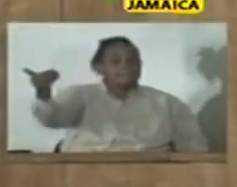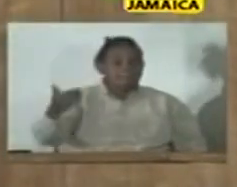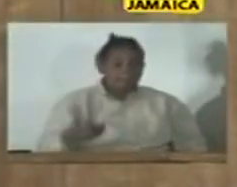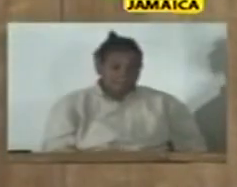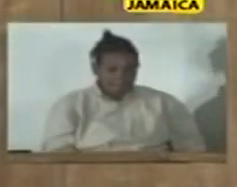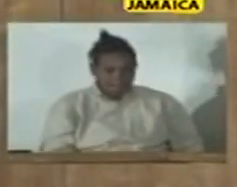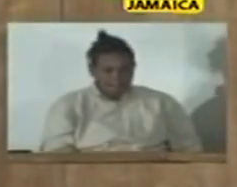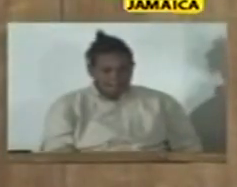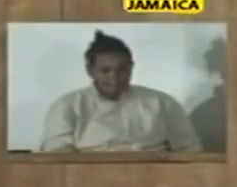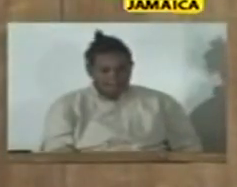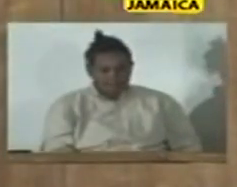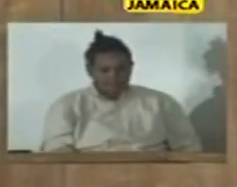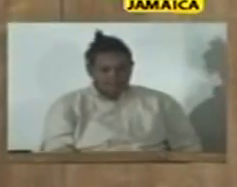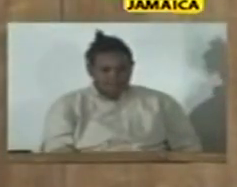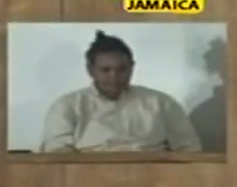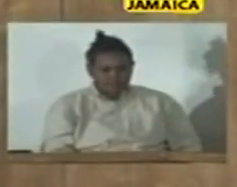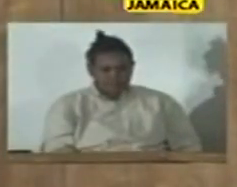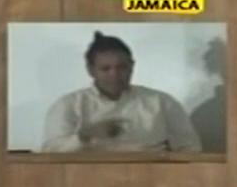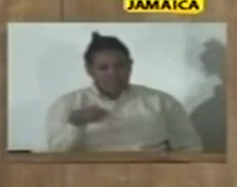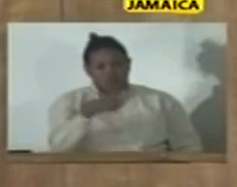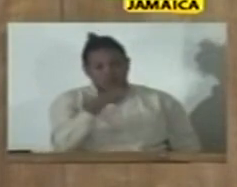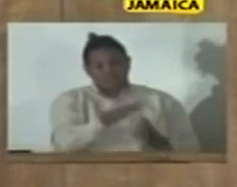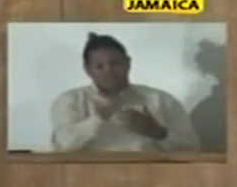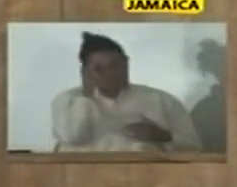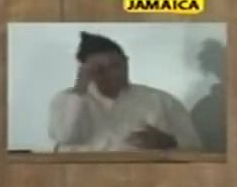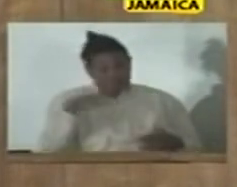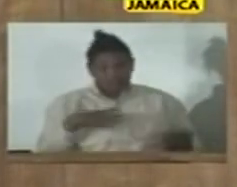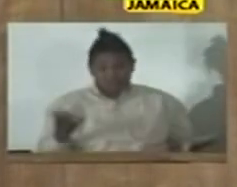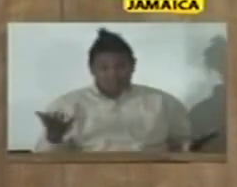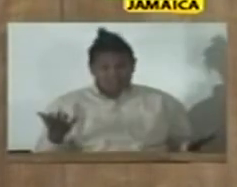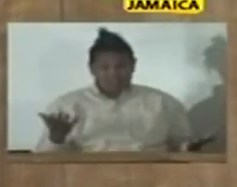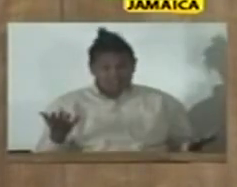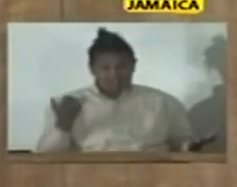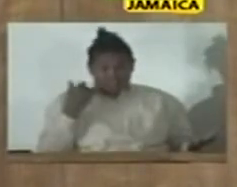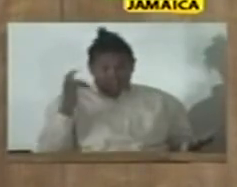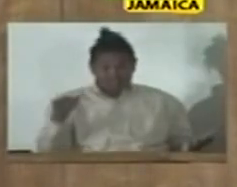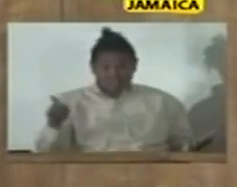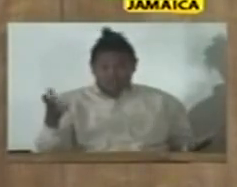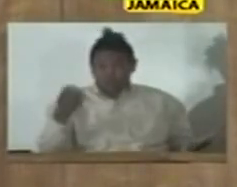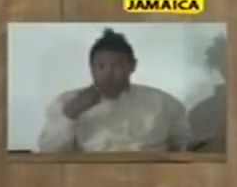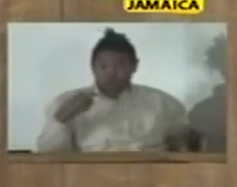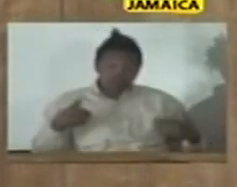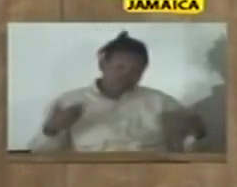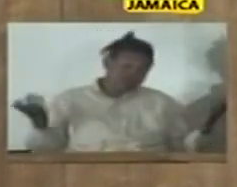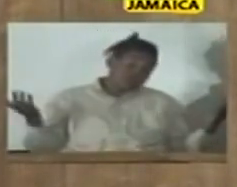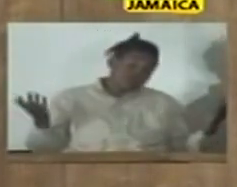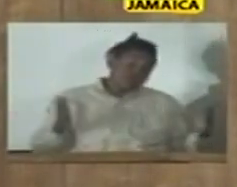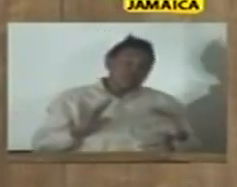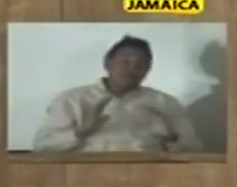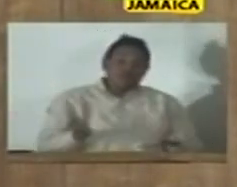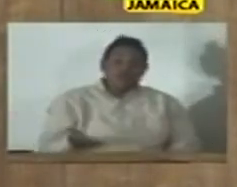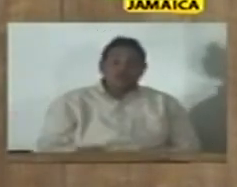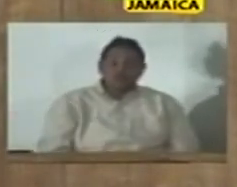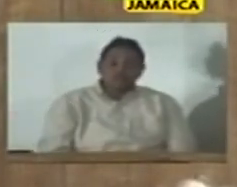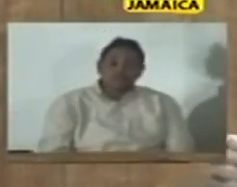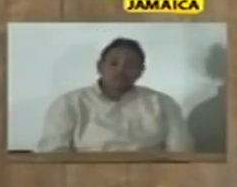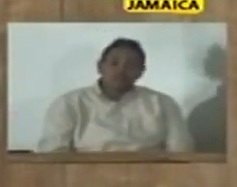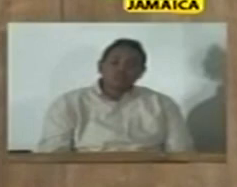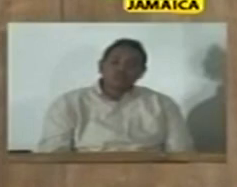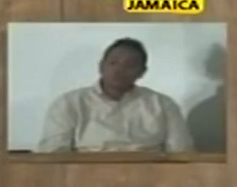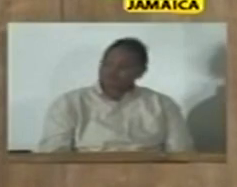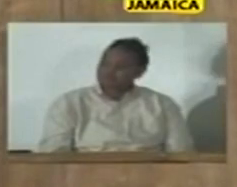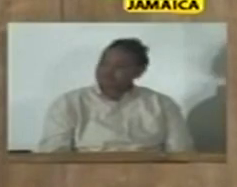Jamaicans like those fishermen? I'm asking that. Now, if for that you want to name me, so be it. I want to